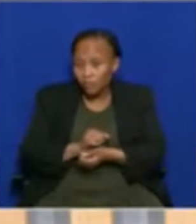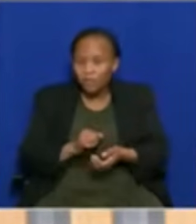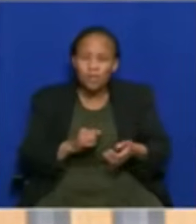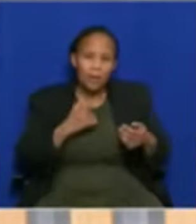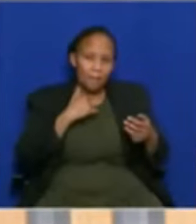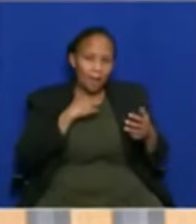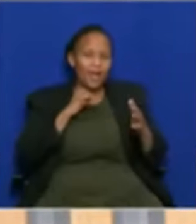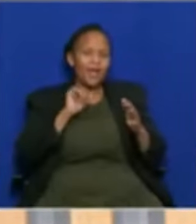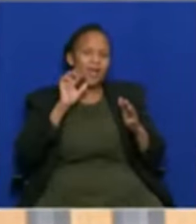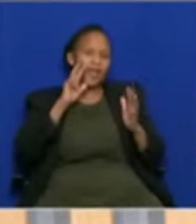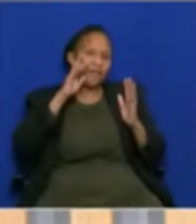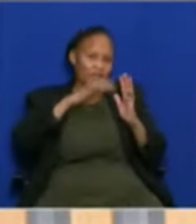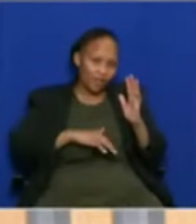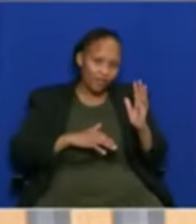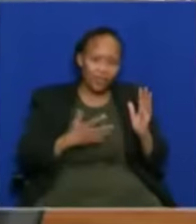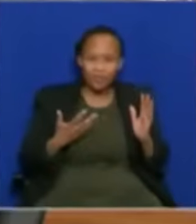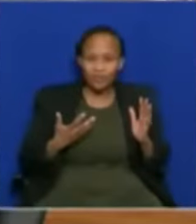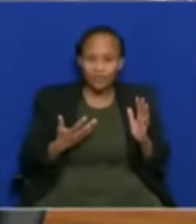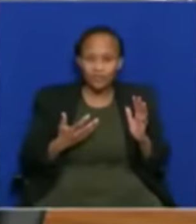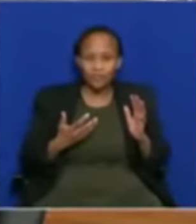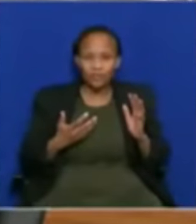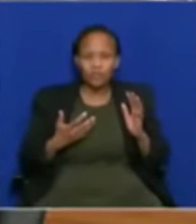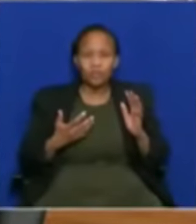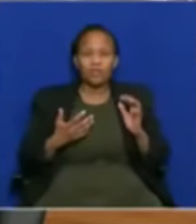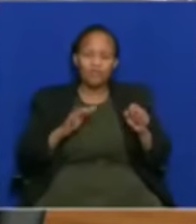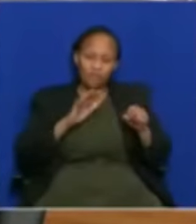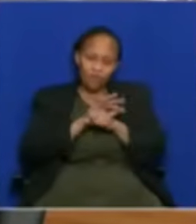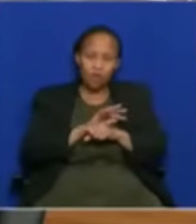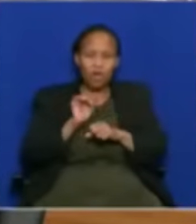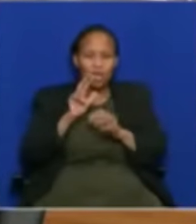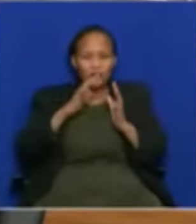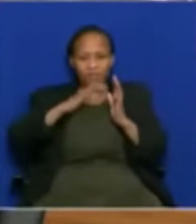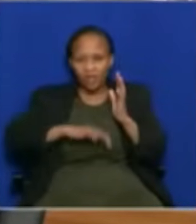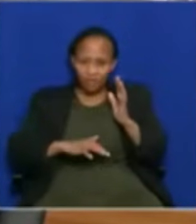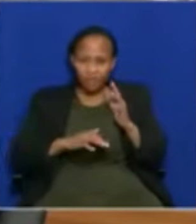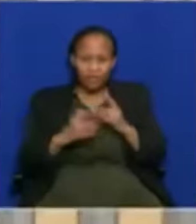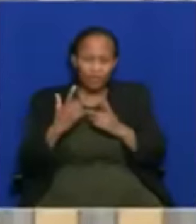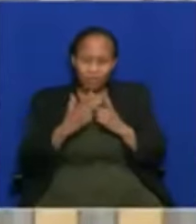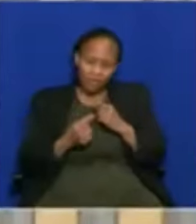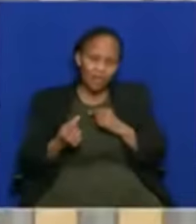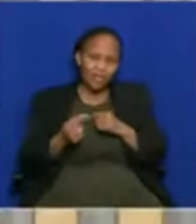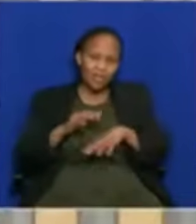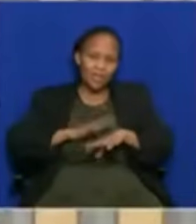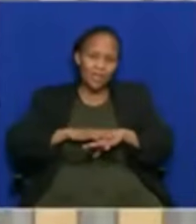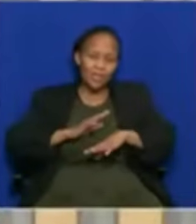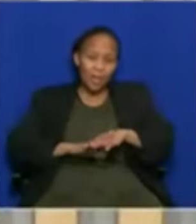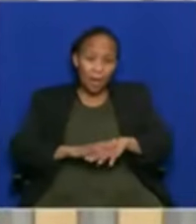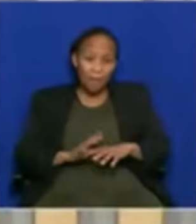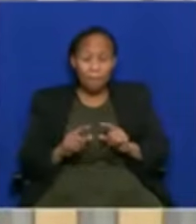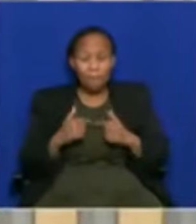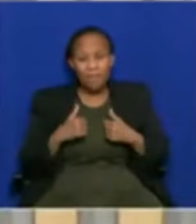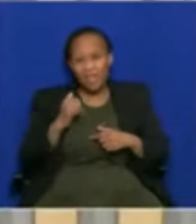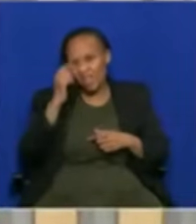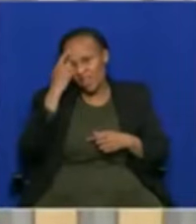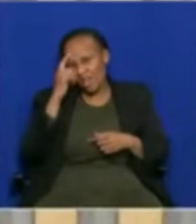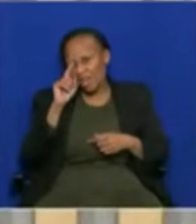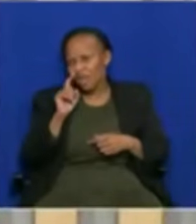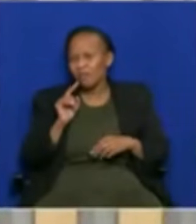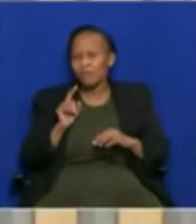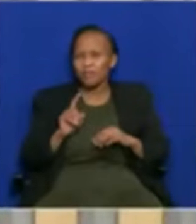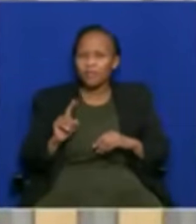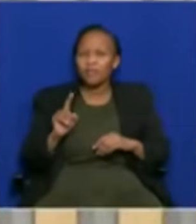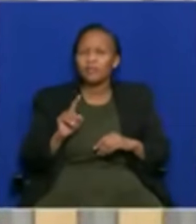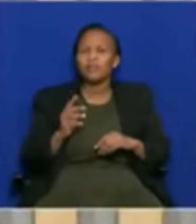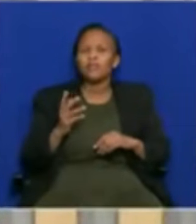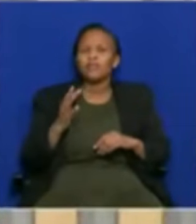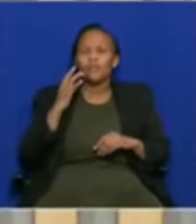affidavit was taken during that time. But also, I think it was just when I did the arrest warrant, in the